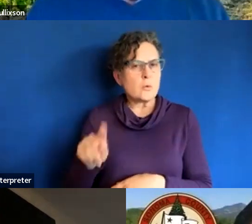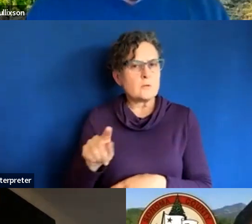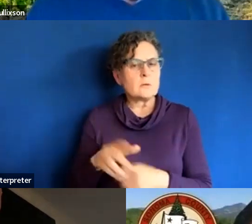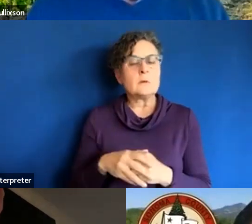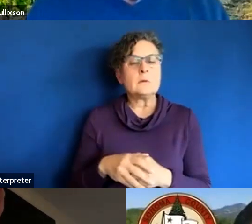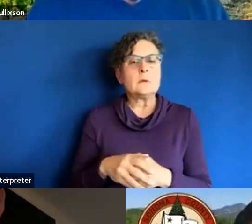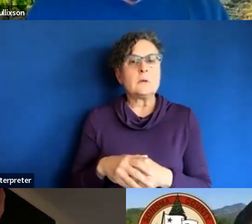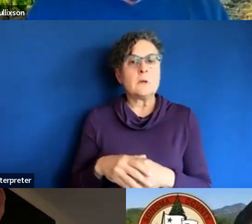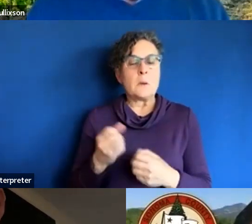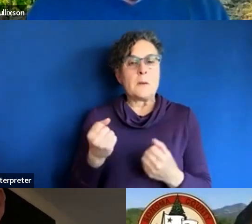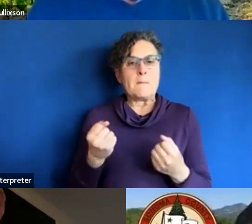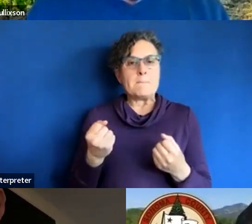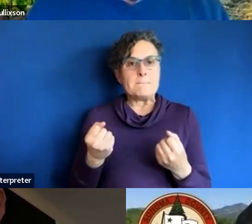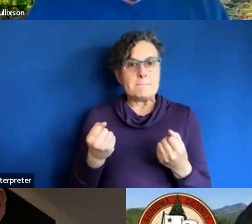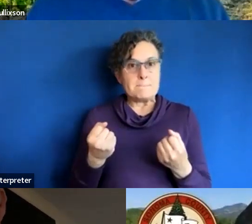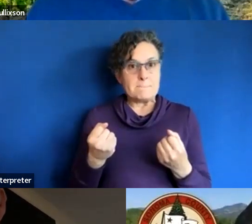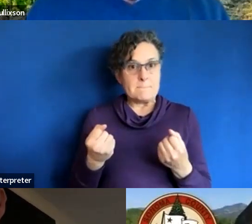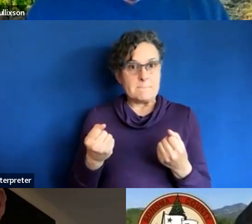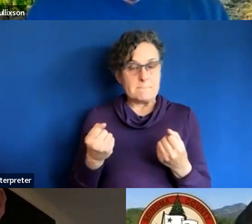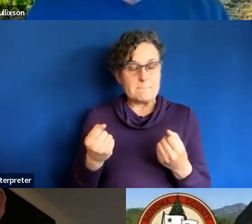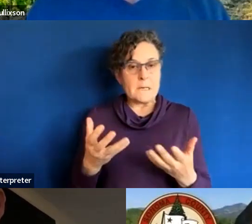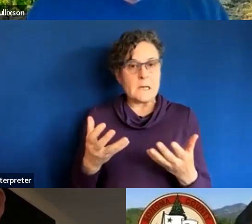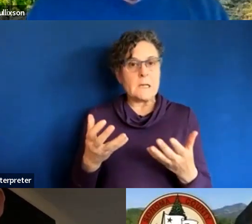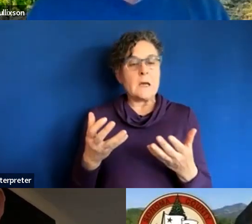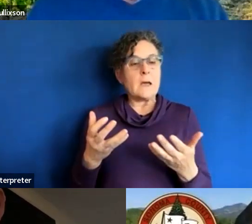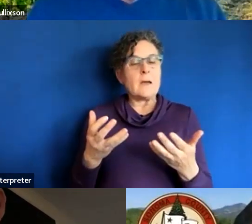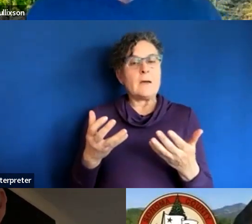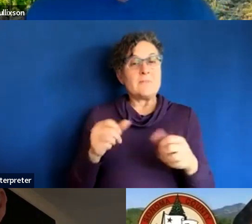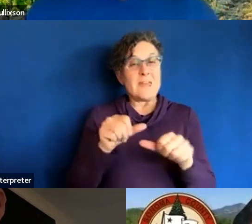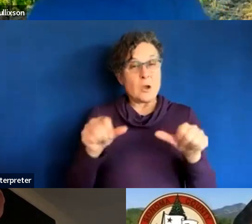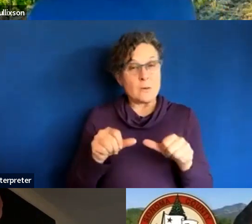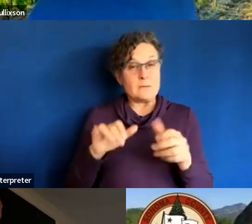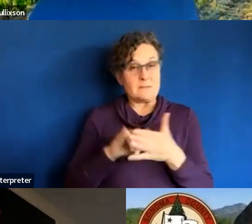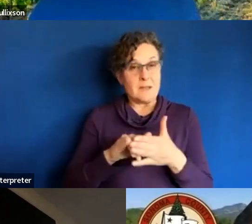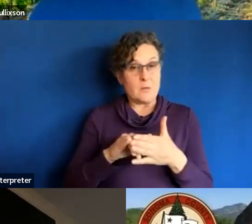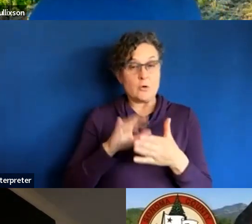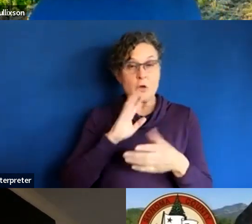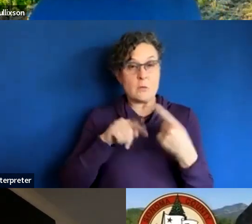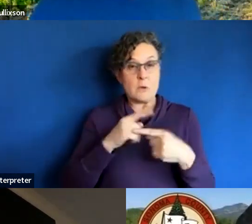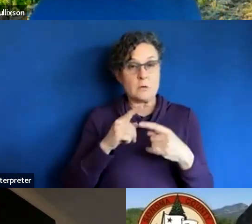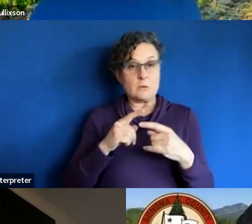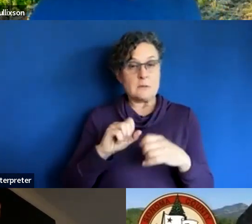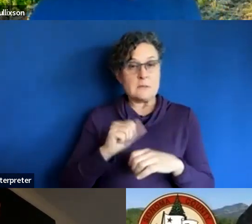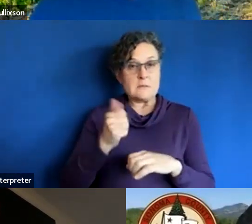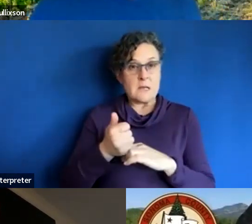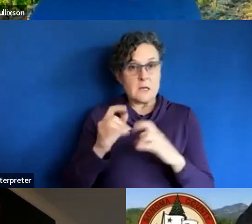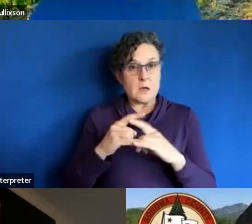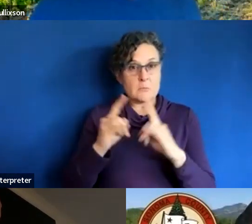lot of these neighborhoods are already heavily impacted by homelessness. So I've had some pictures sent to me that show